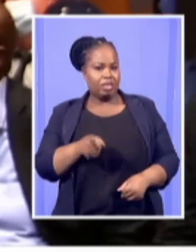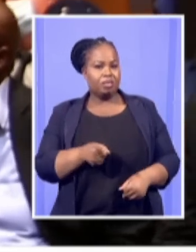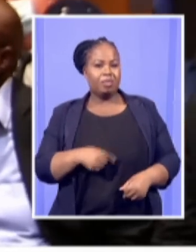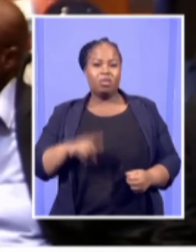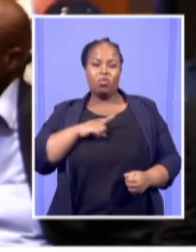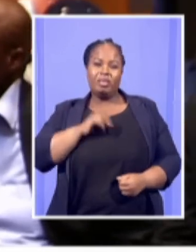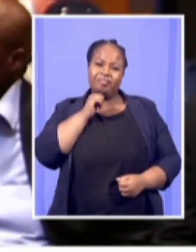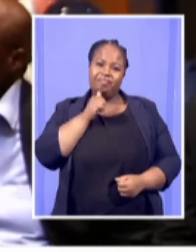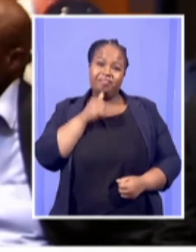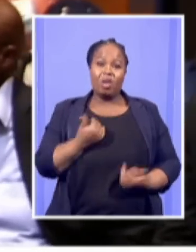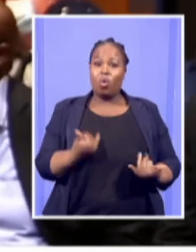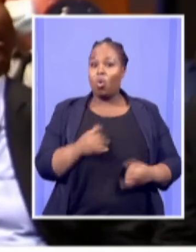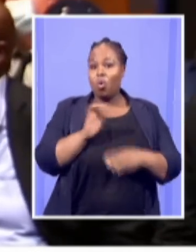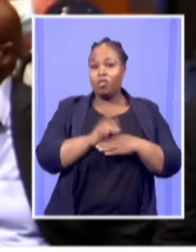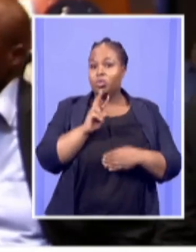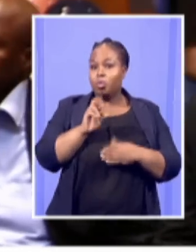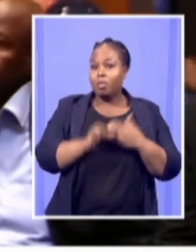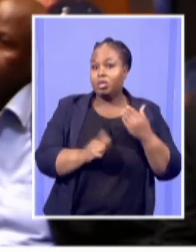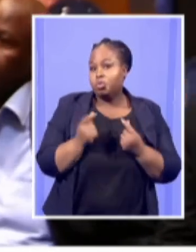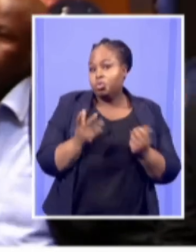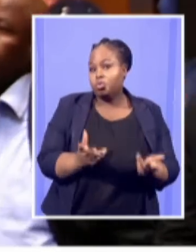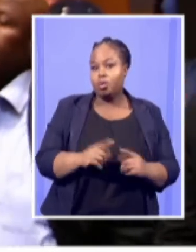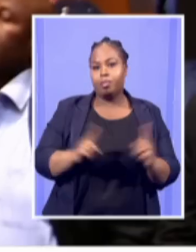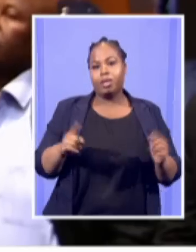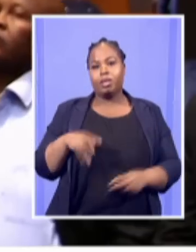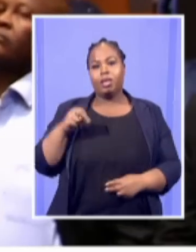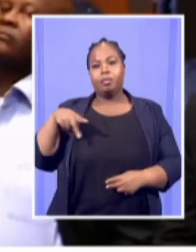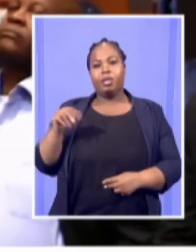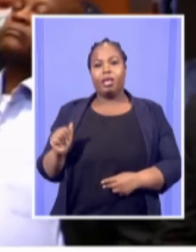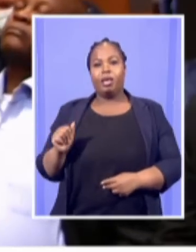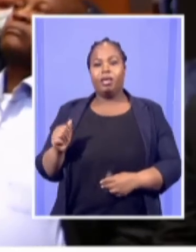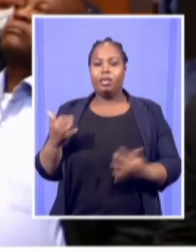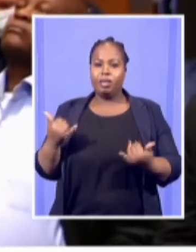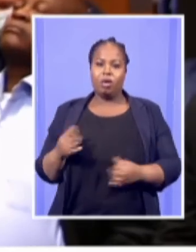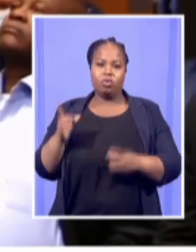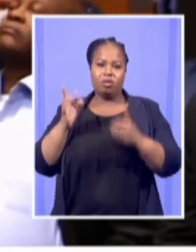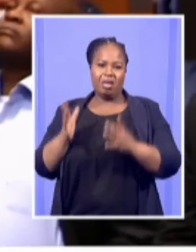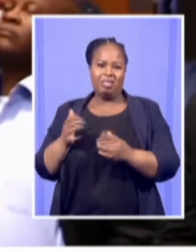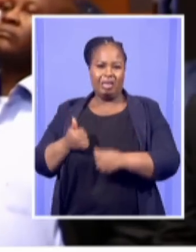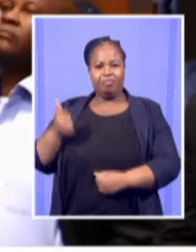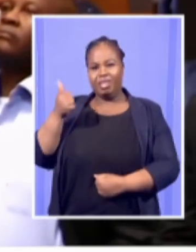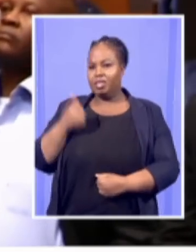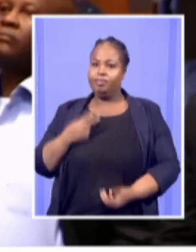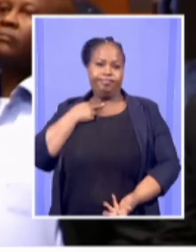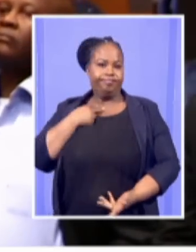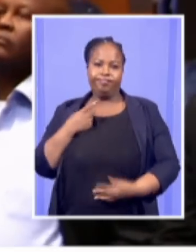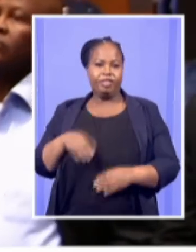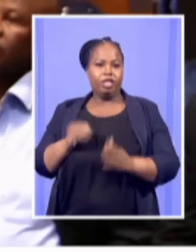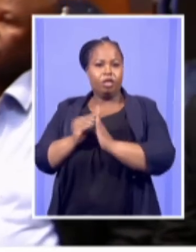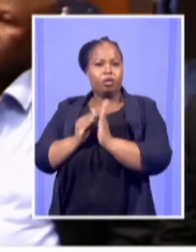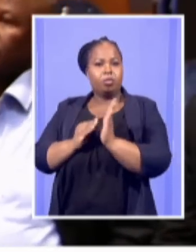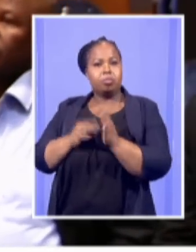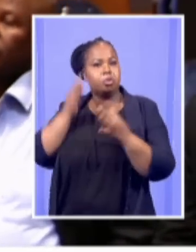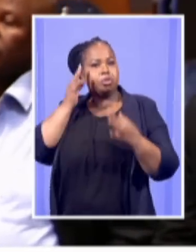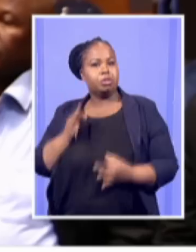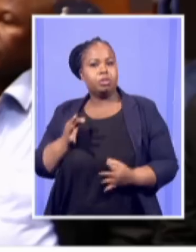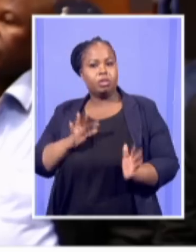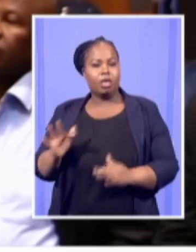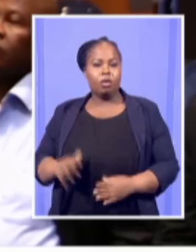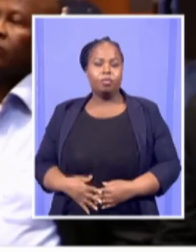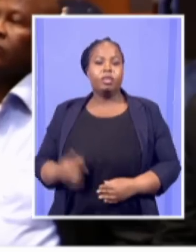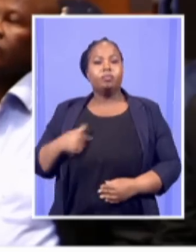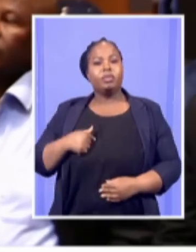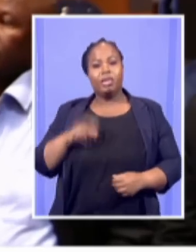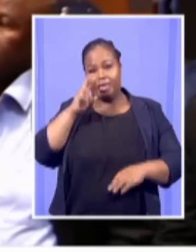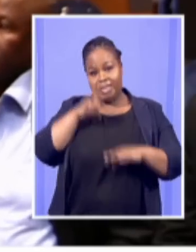having had more than 2 months to do so, the National Director of Public Prosecutions has so far failed to provide the record of decision. I require